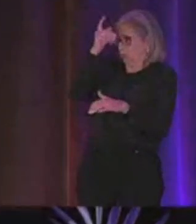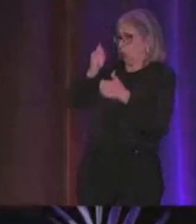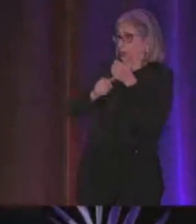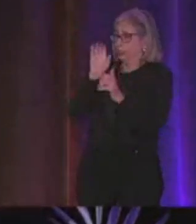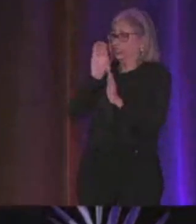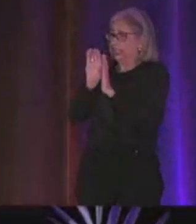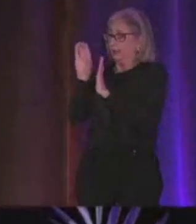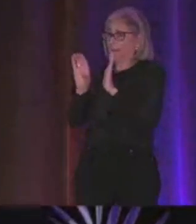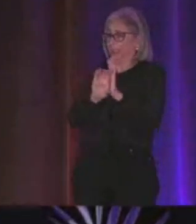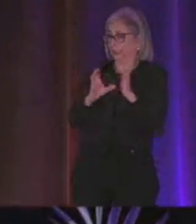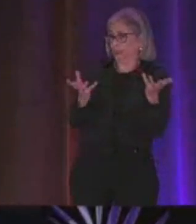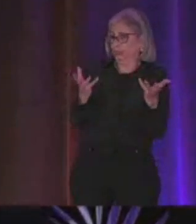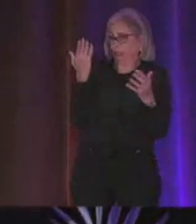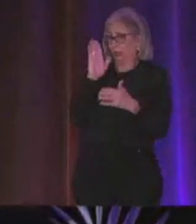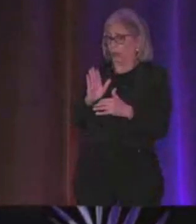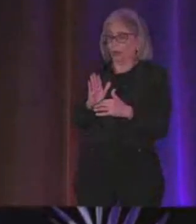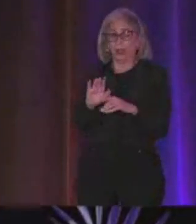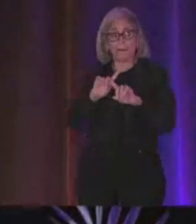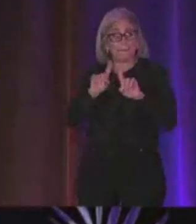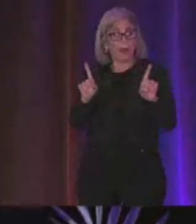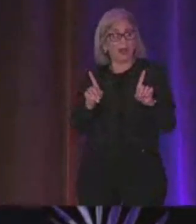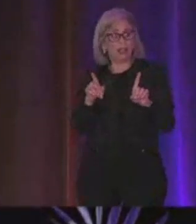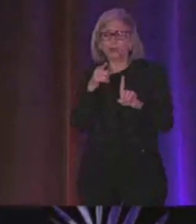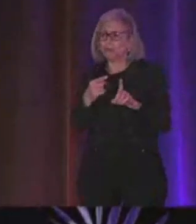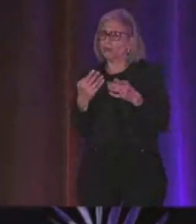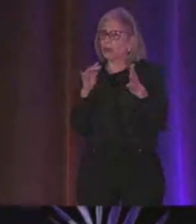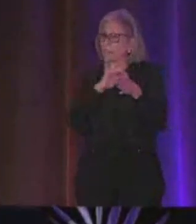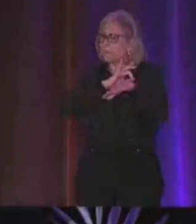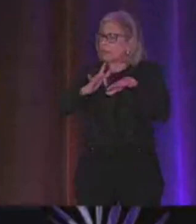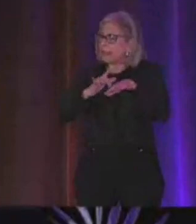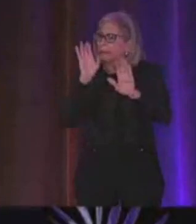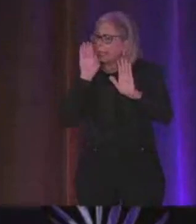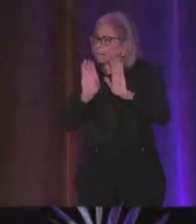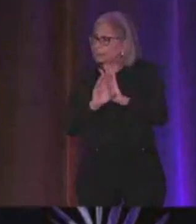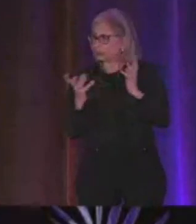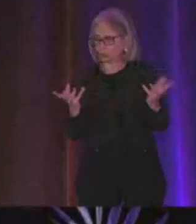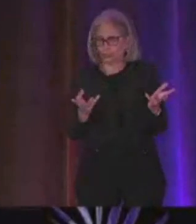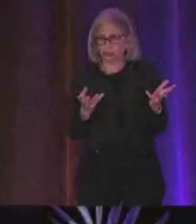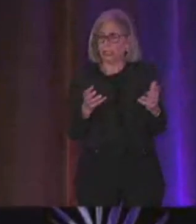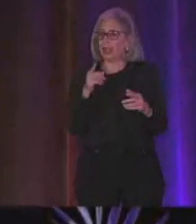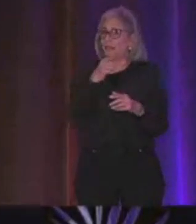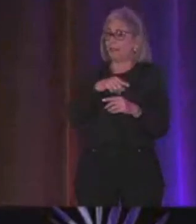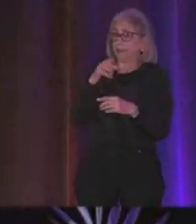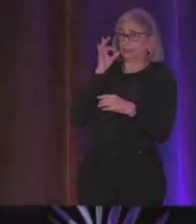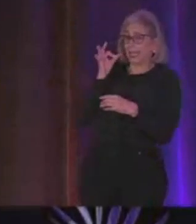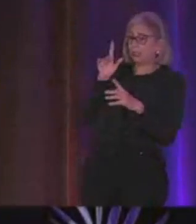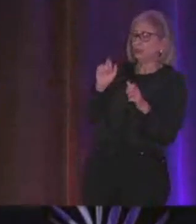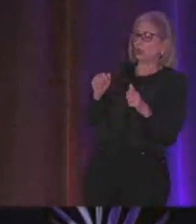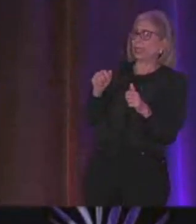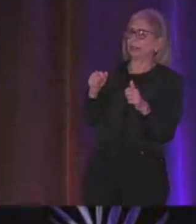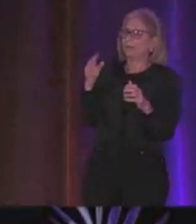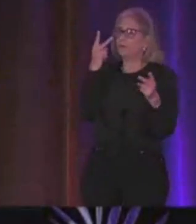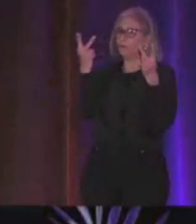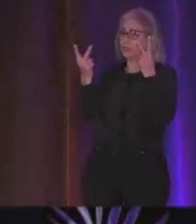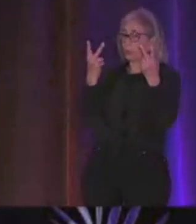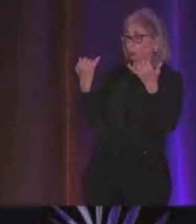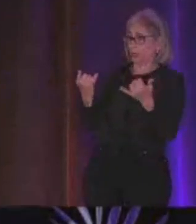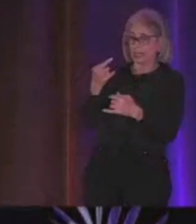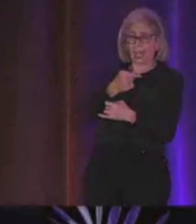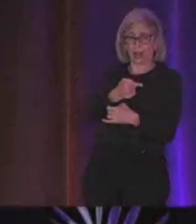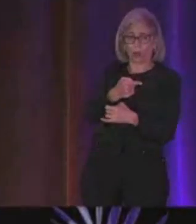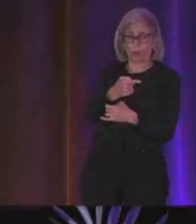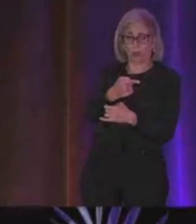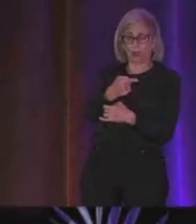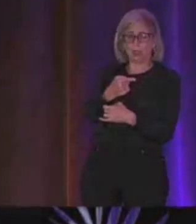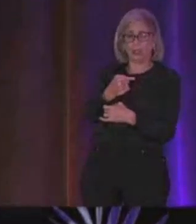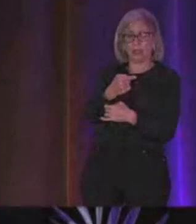is. So you are just providing a blank image, the image of a cat, which we can visualize right now. And so the system